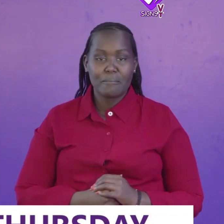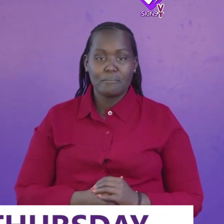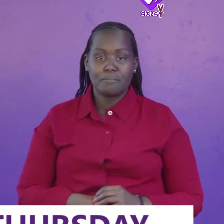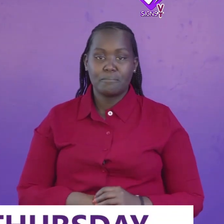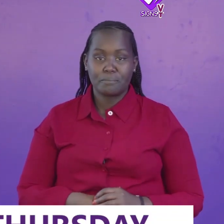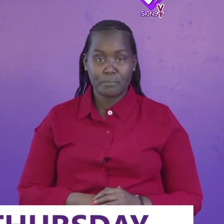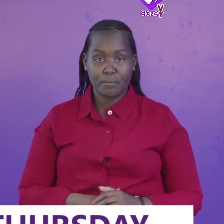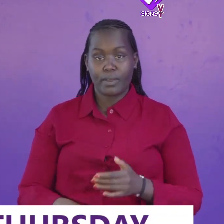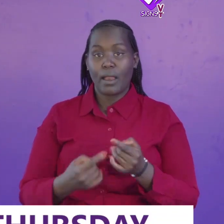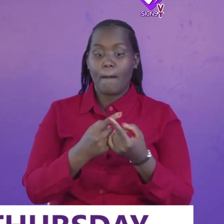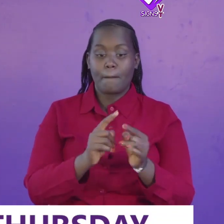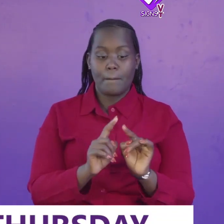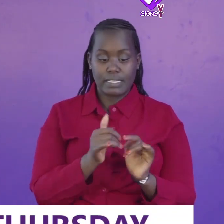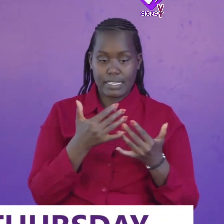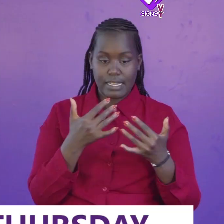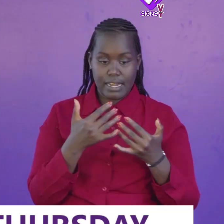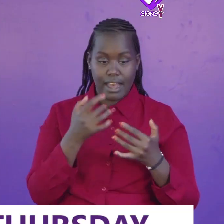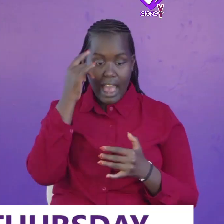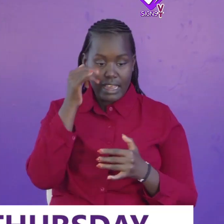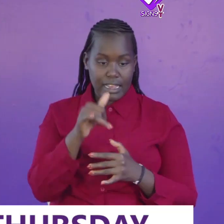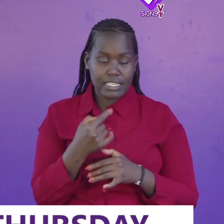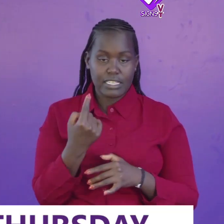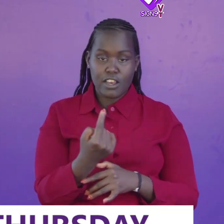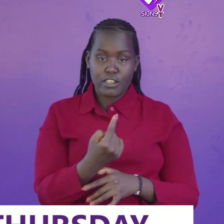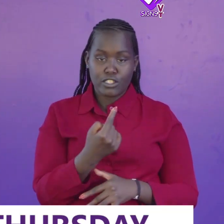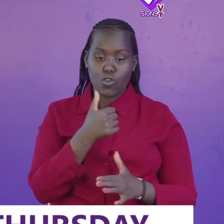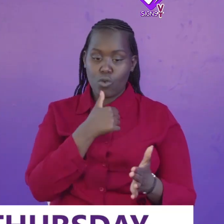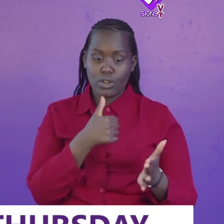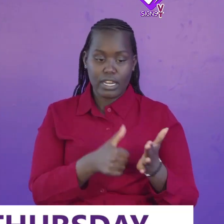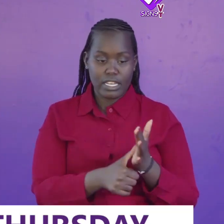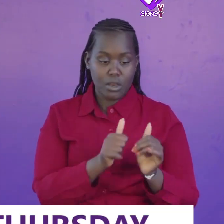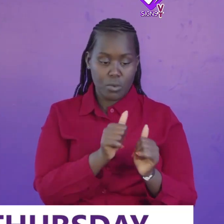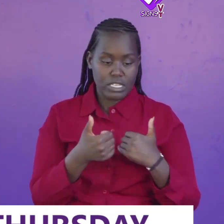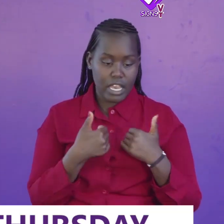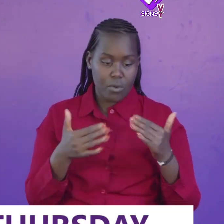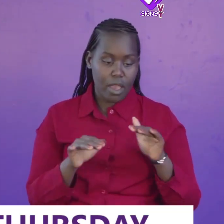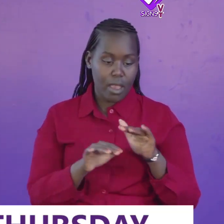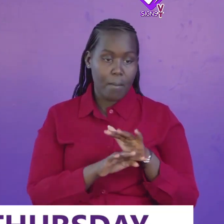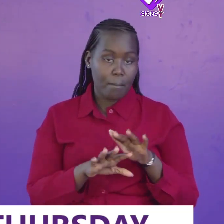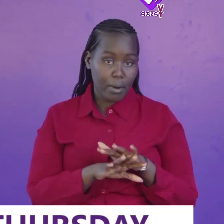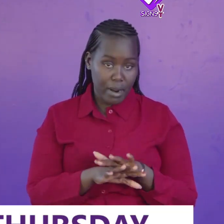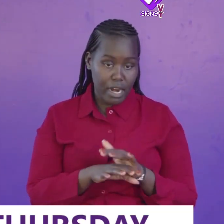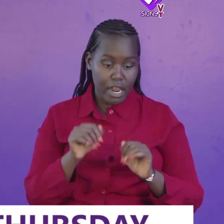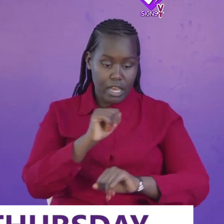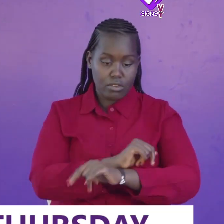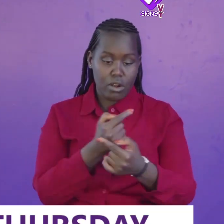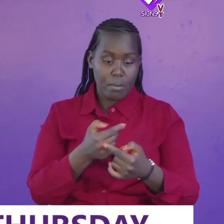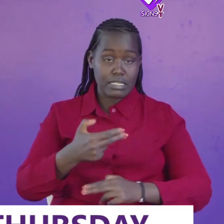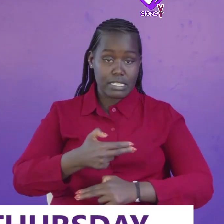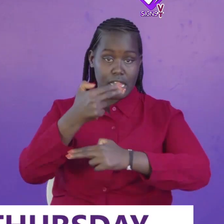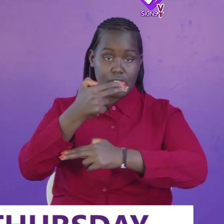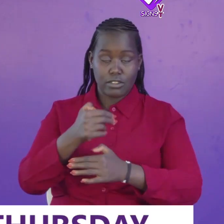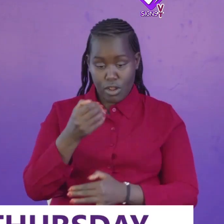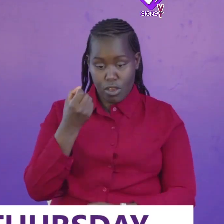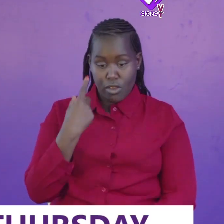But I think that's the only letter point that I had in primary school. Though high school sasa ndo si unajua unaelewa sasa